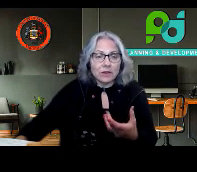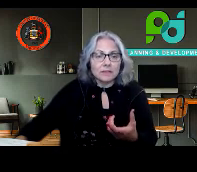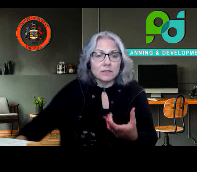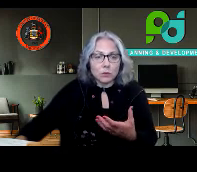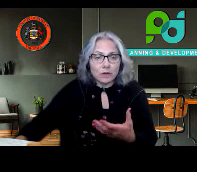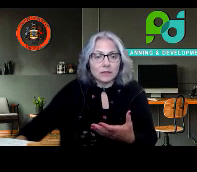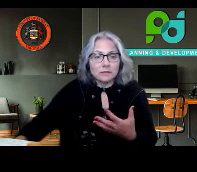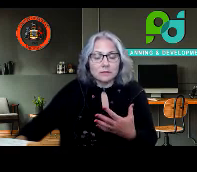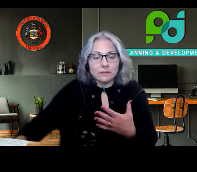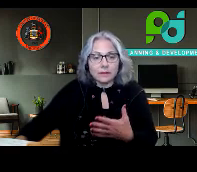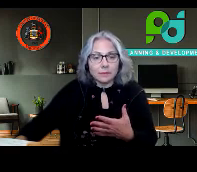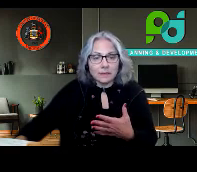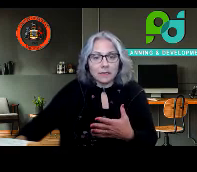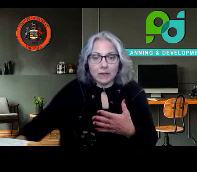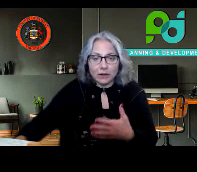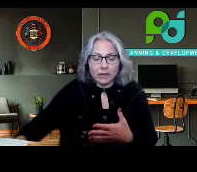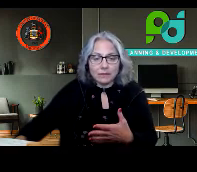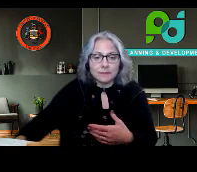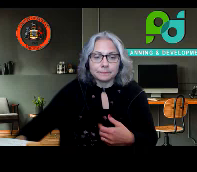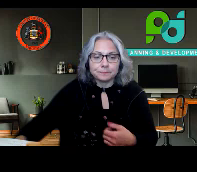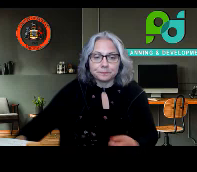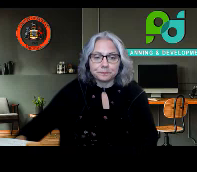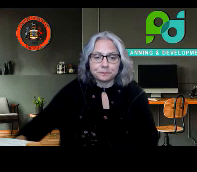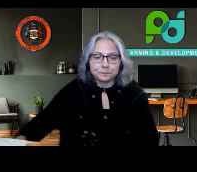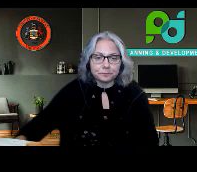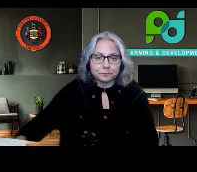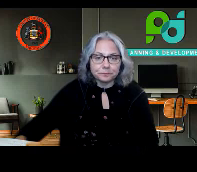these transit-oriented development areas.